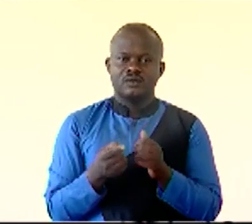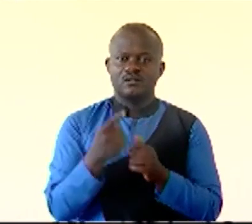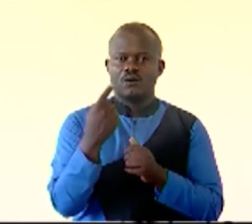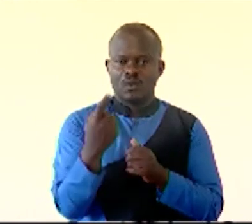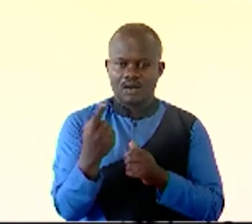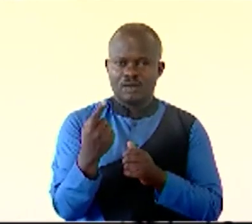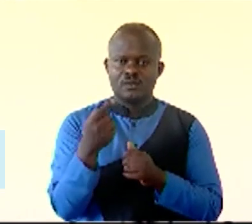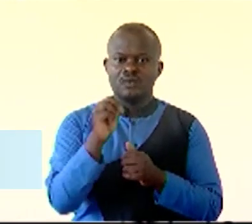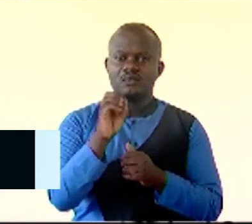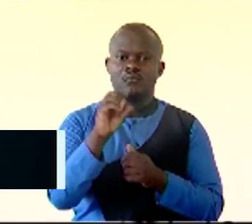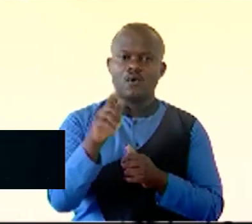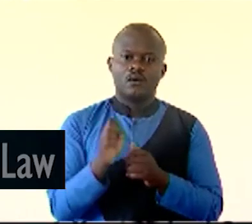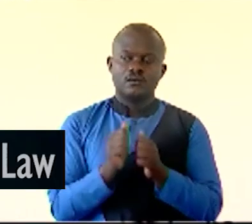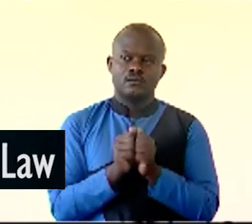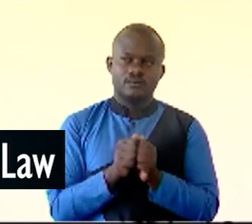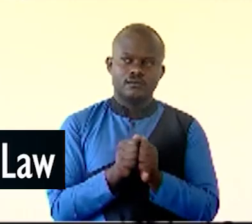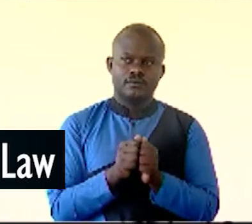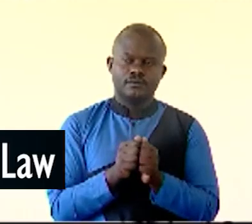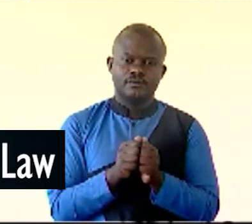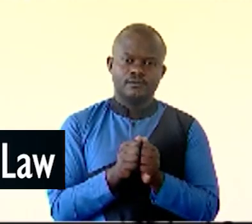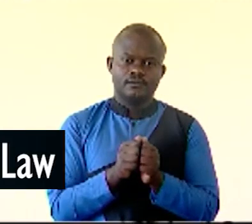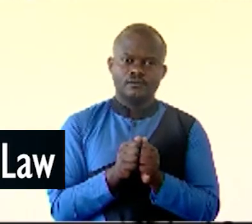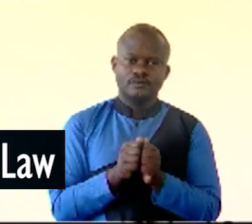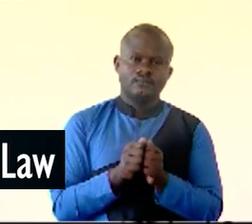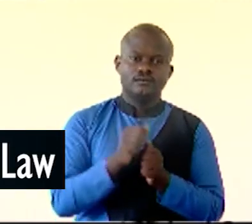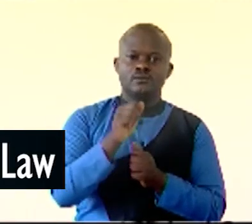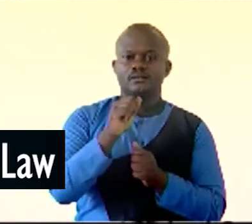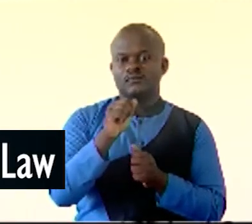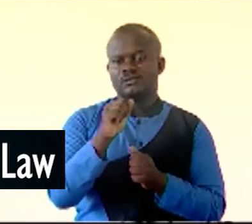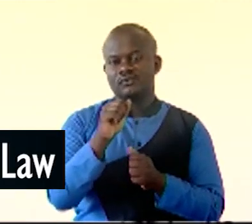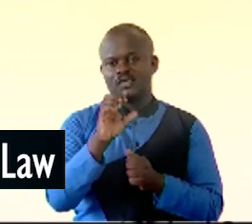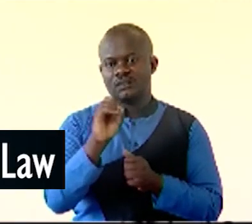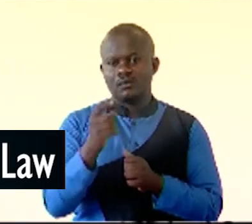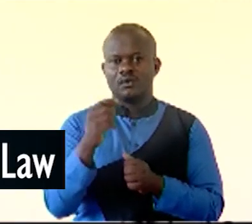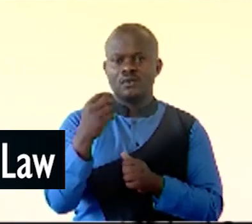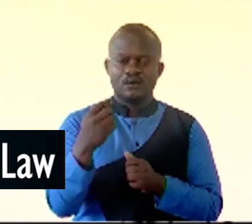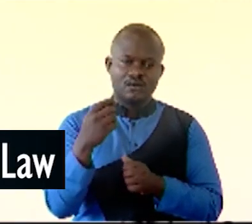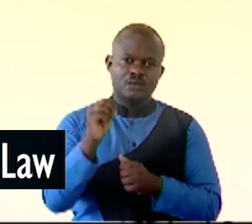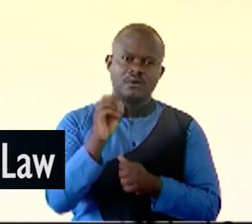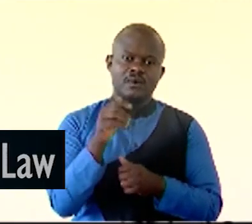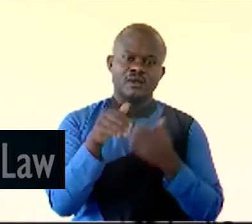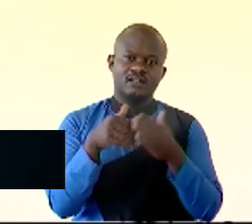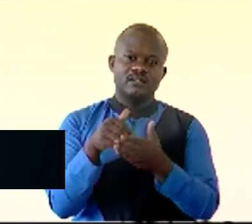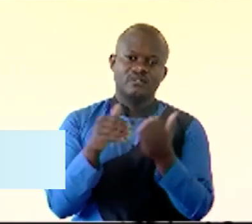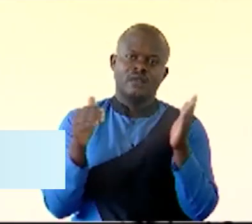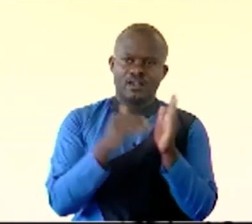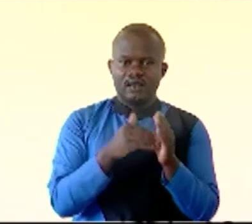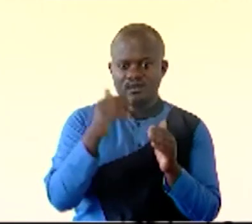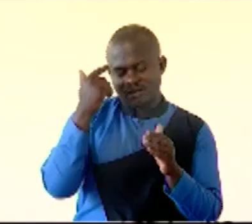0.1 mole. Okay? 0.1 mole of nitrogen dioxide. And